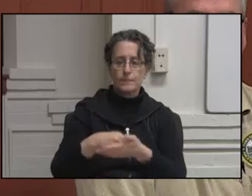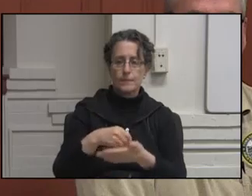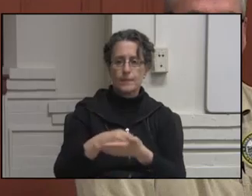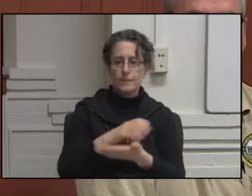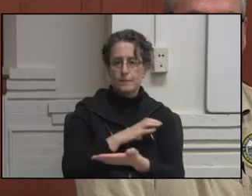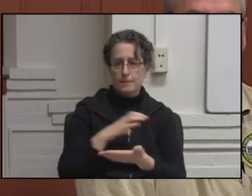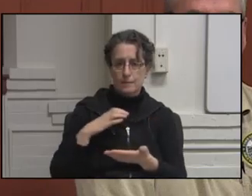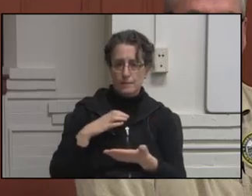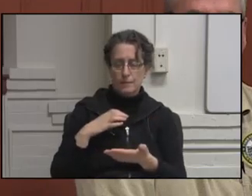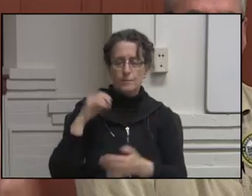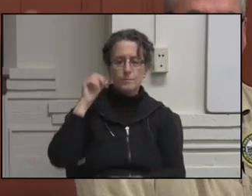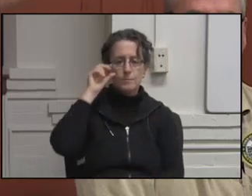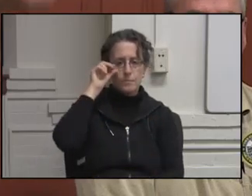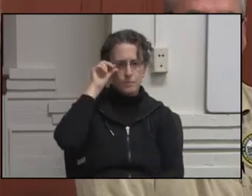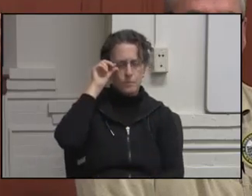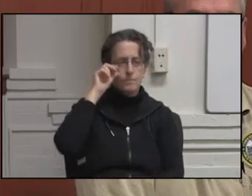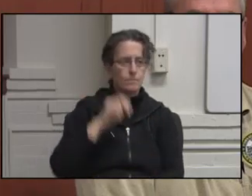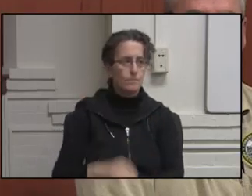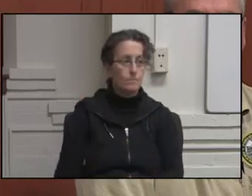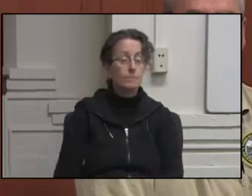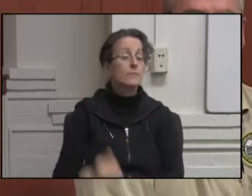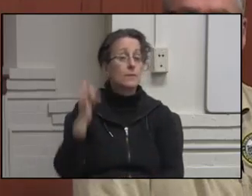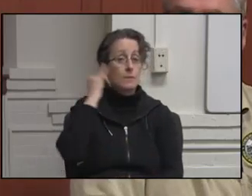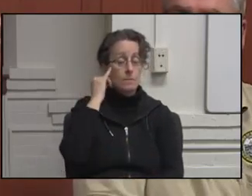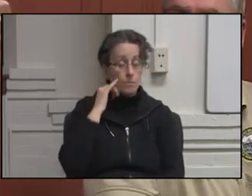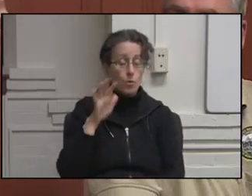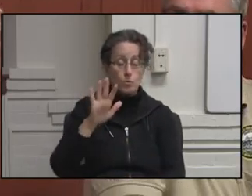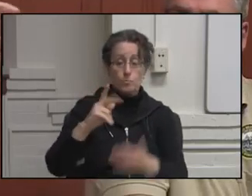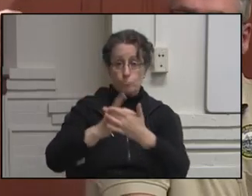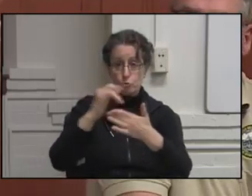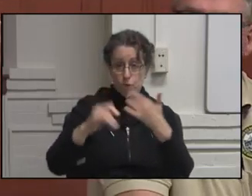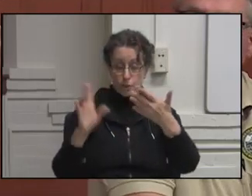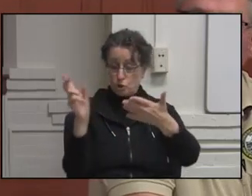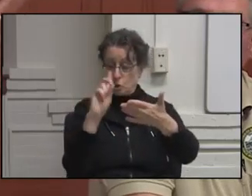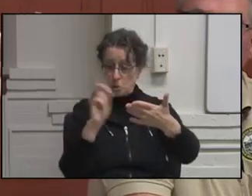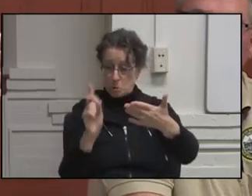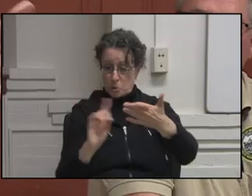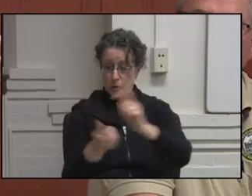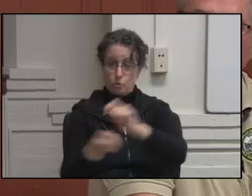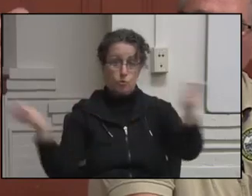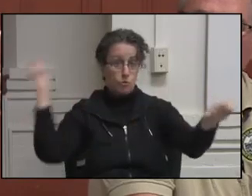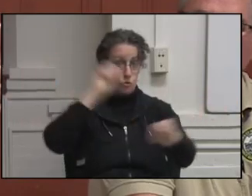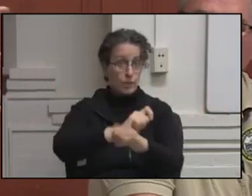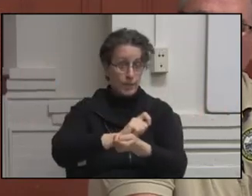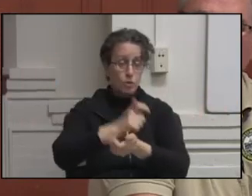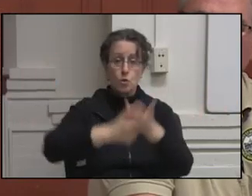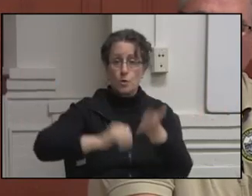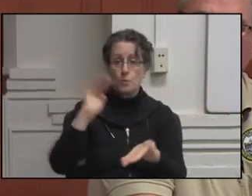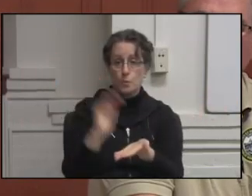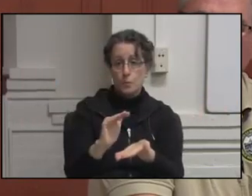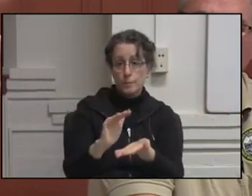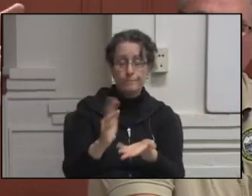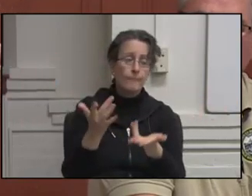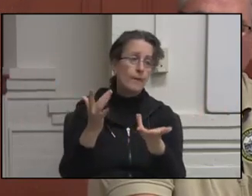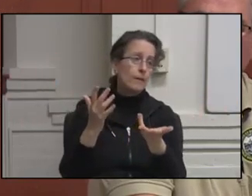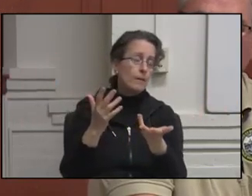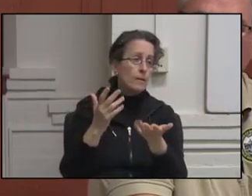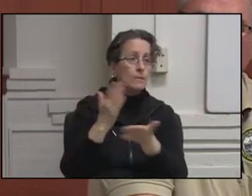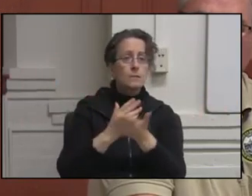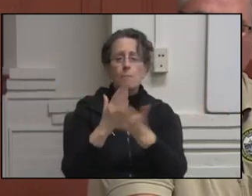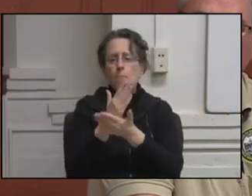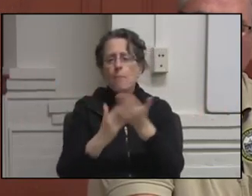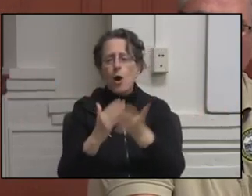So if you rework the proposal and some certain things like a sidewalk or other things